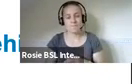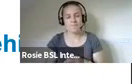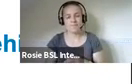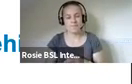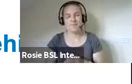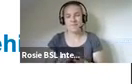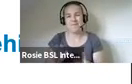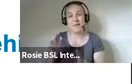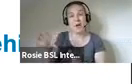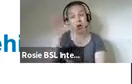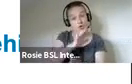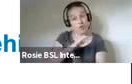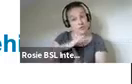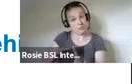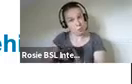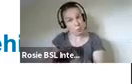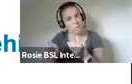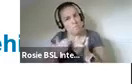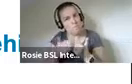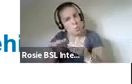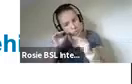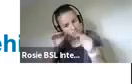childhood development services.